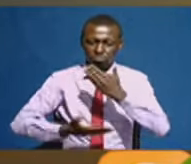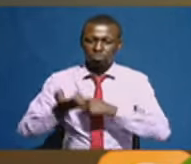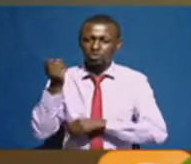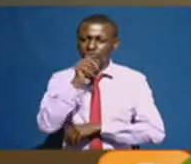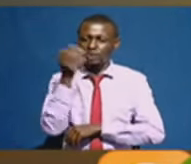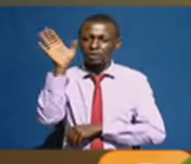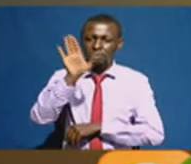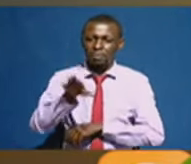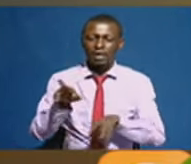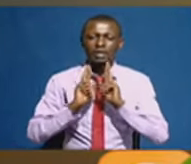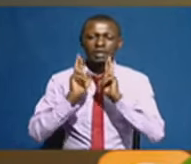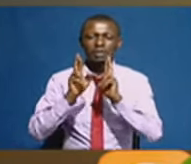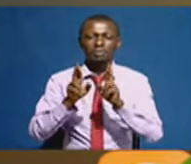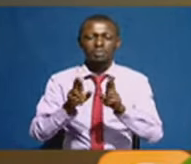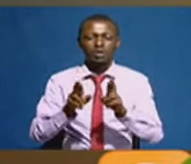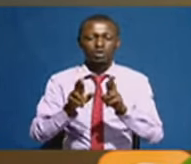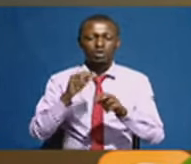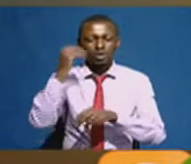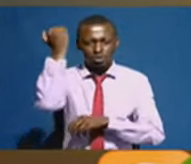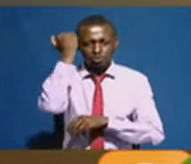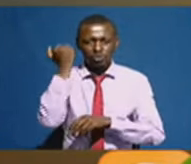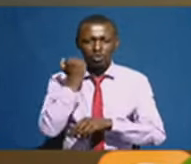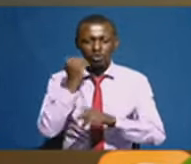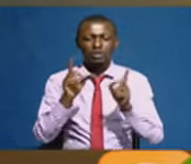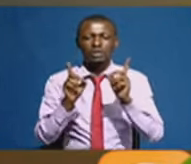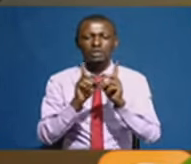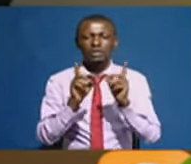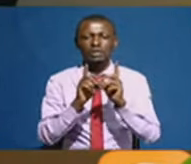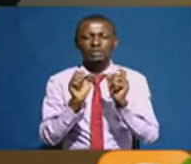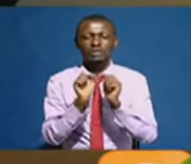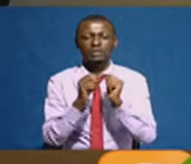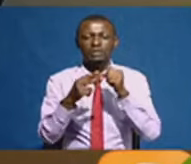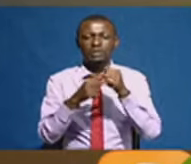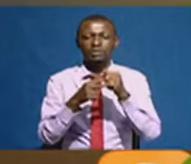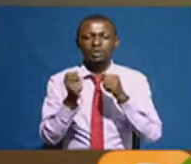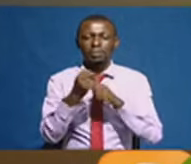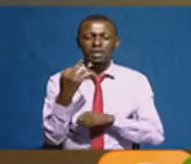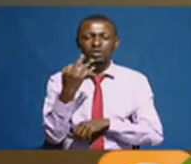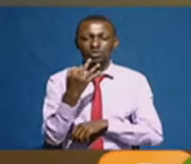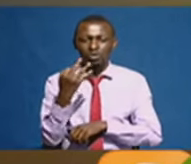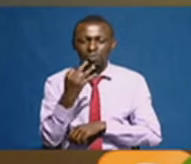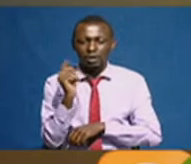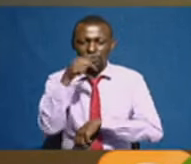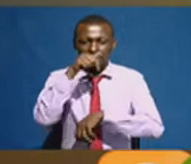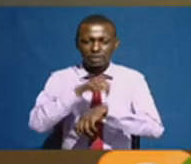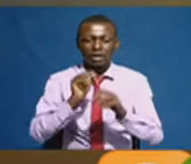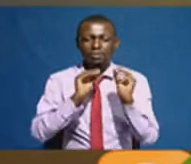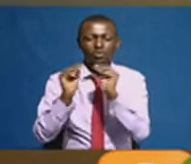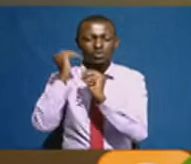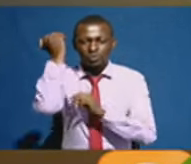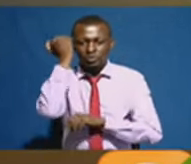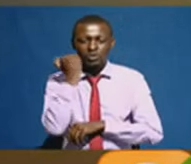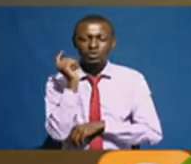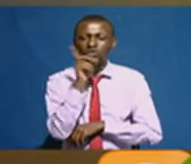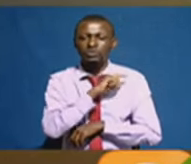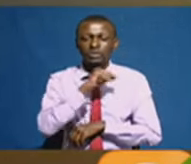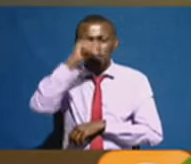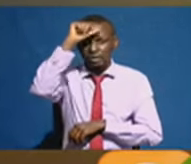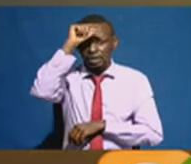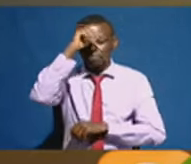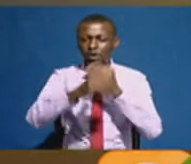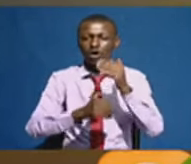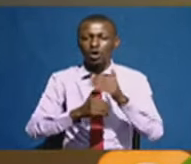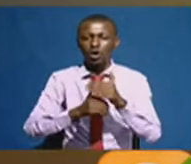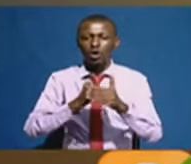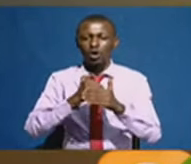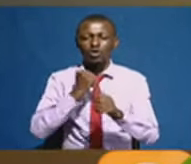by 17th of the month. That was after they had gone to court the first time, and they were told to have a whole government approach in this. So